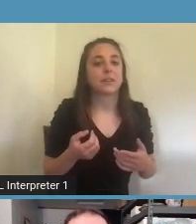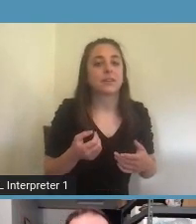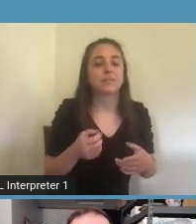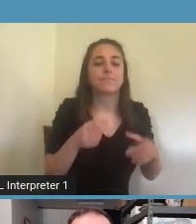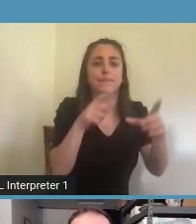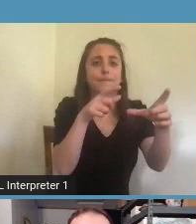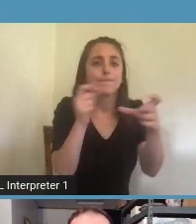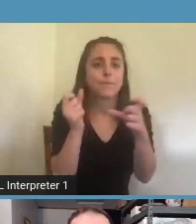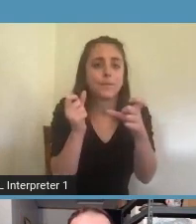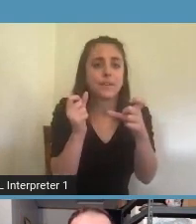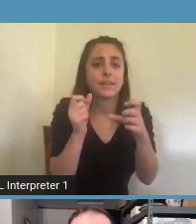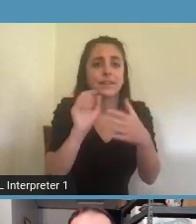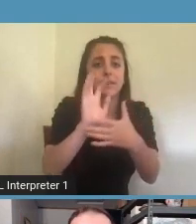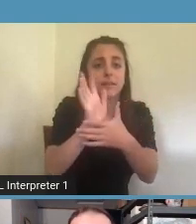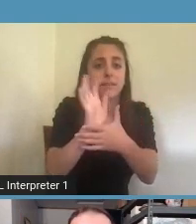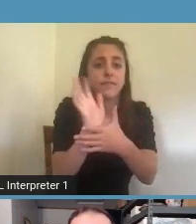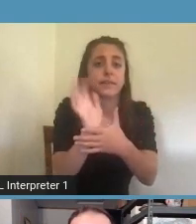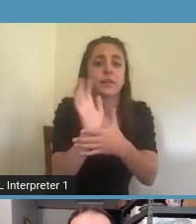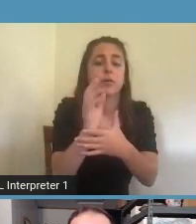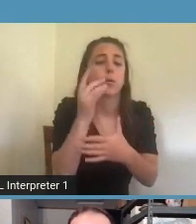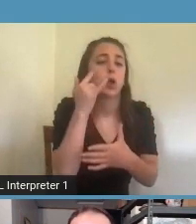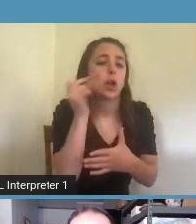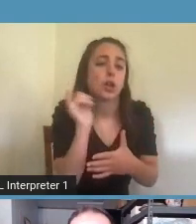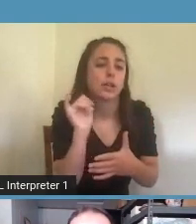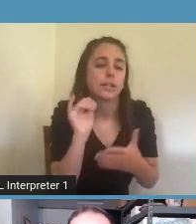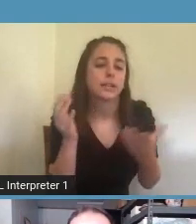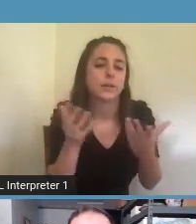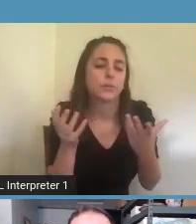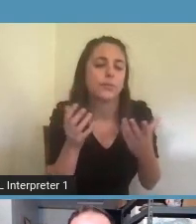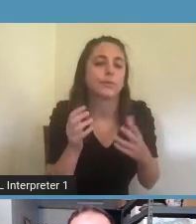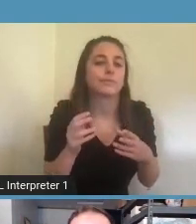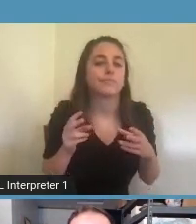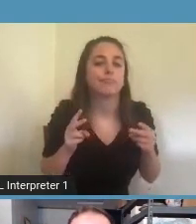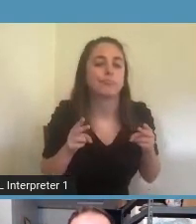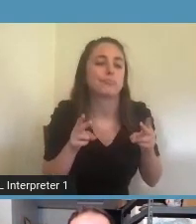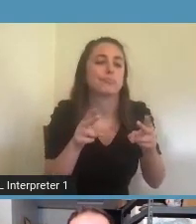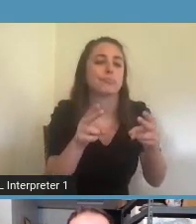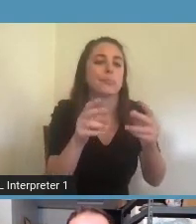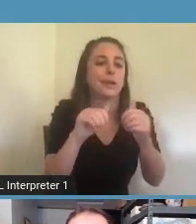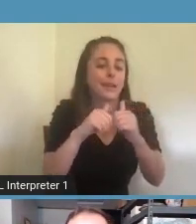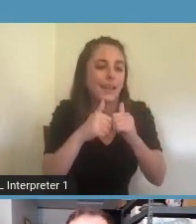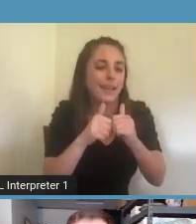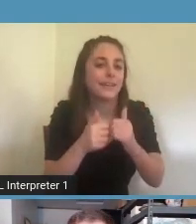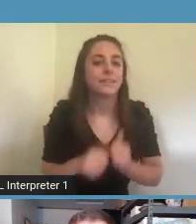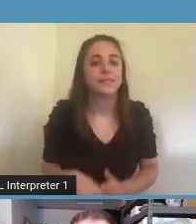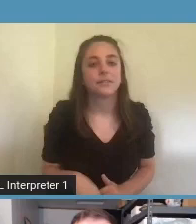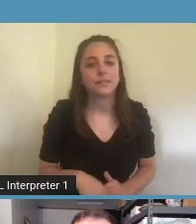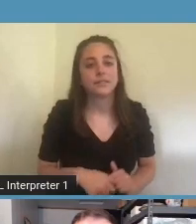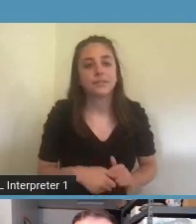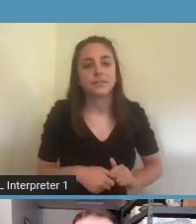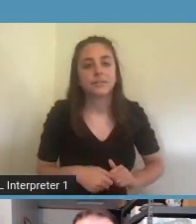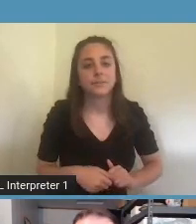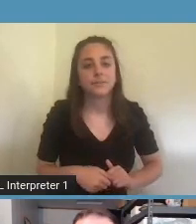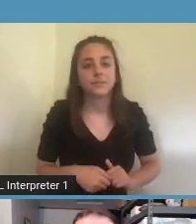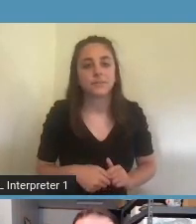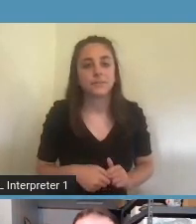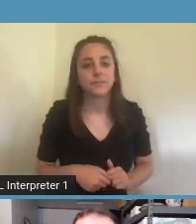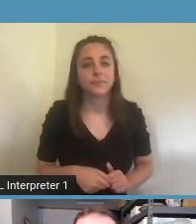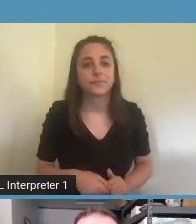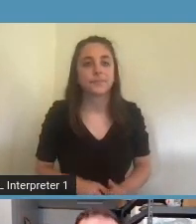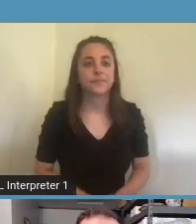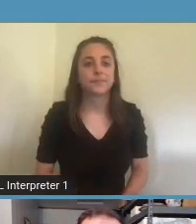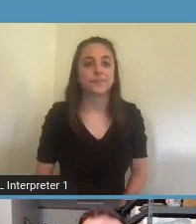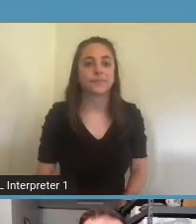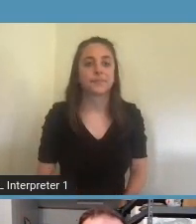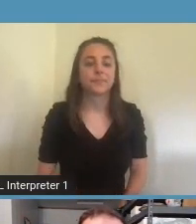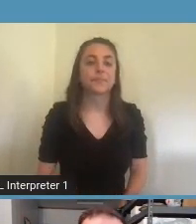up video of what it looked like for me to go in and edit that video. So when